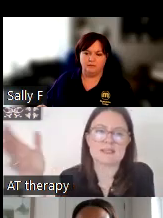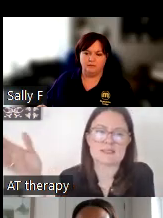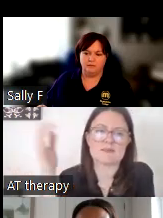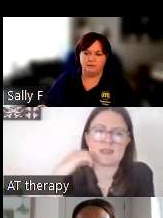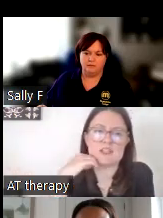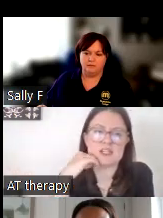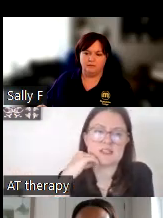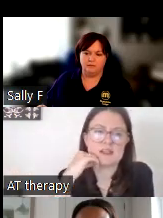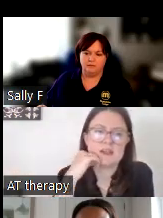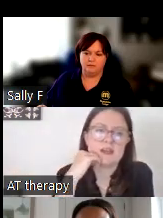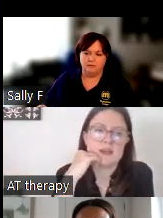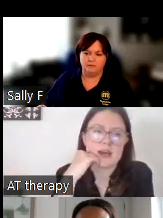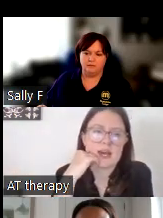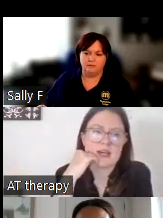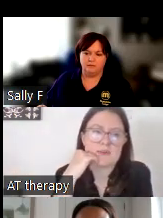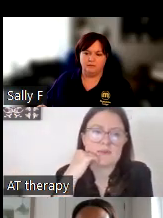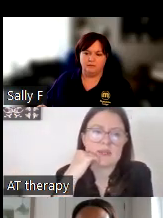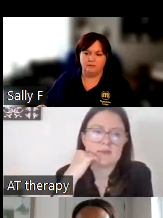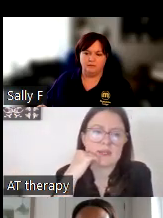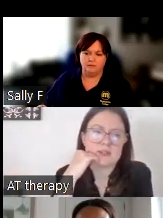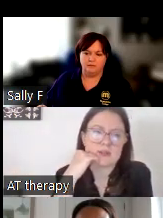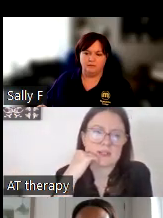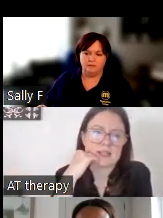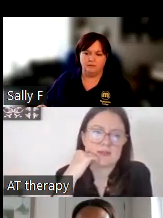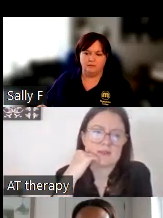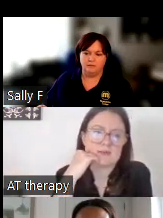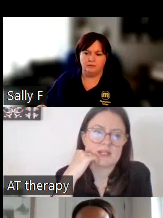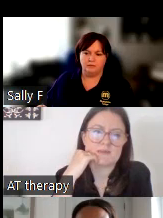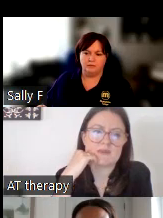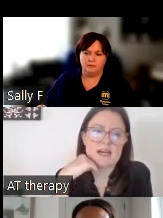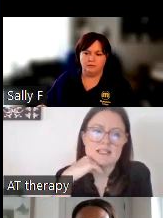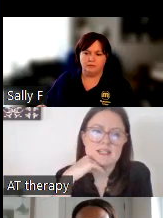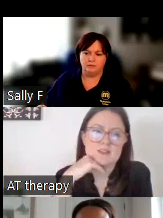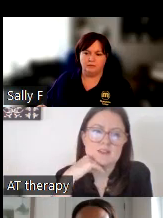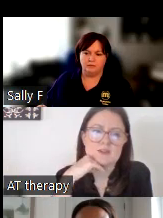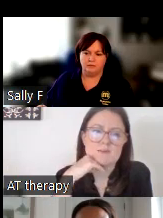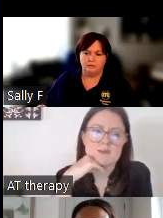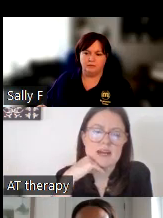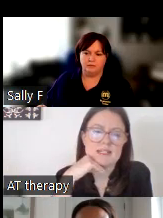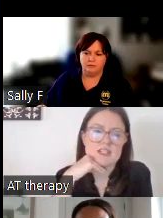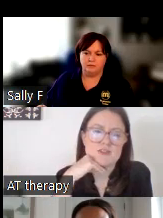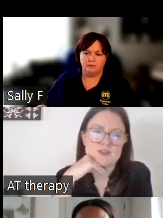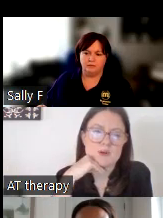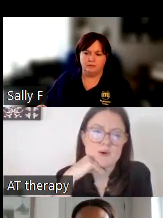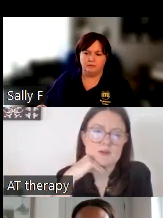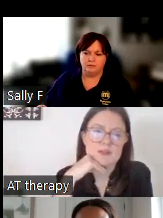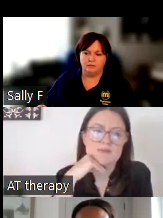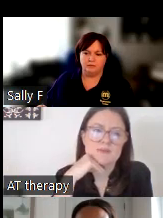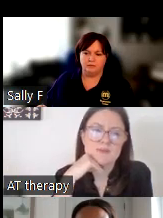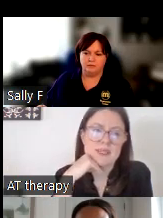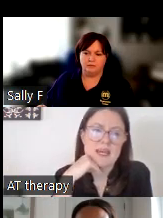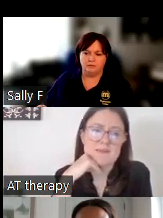follow consistent features. They can be used alongside written words and provide additional